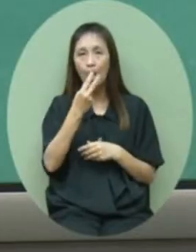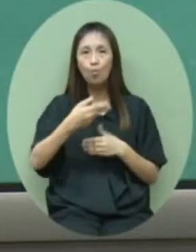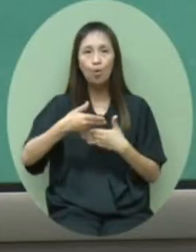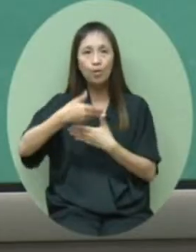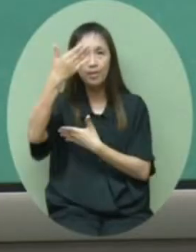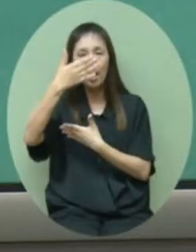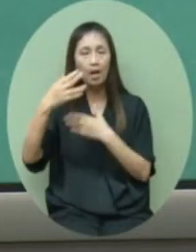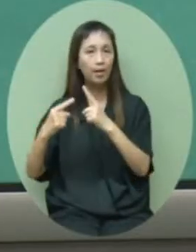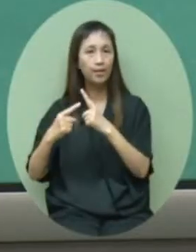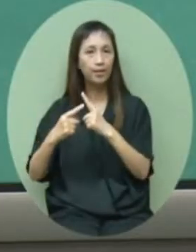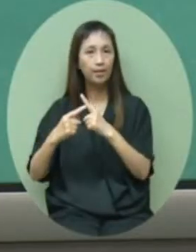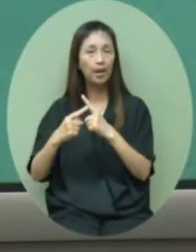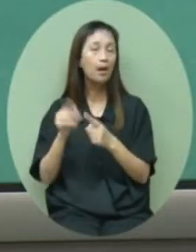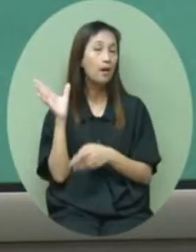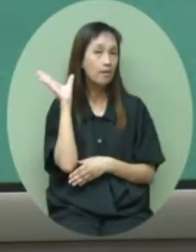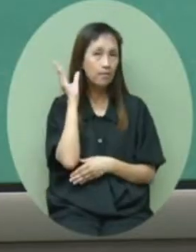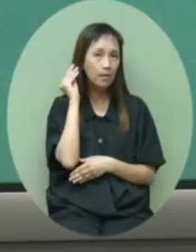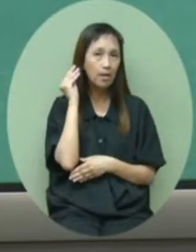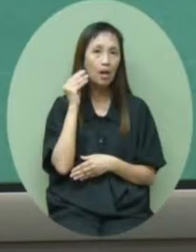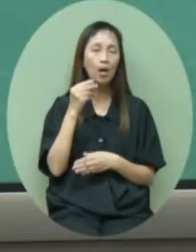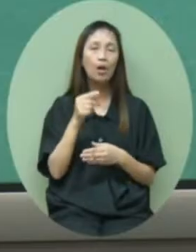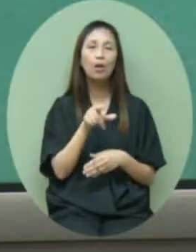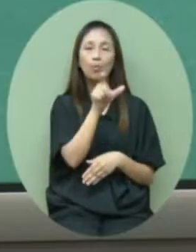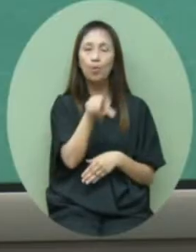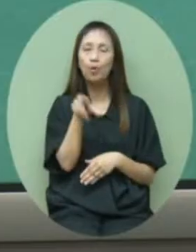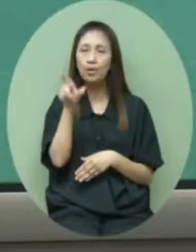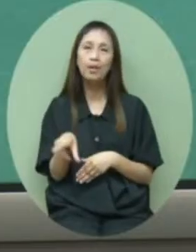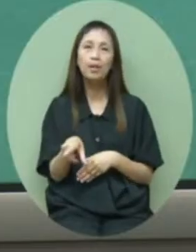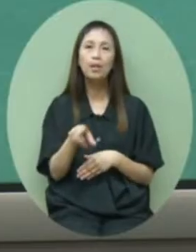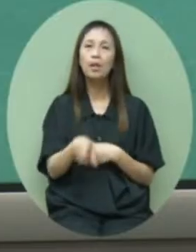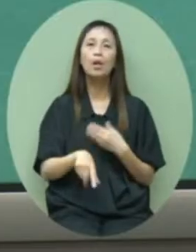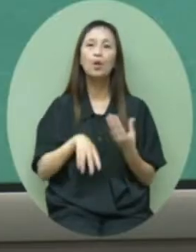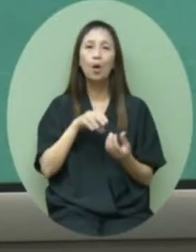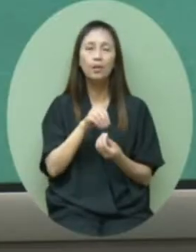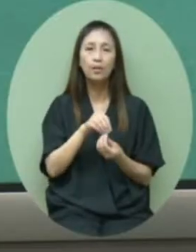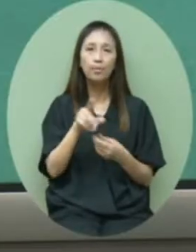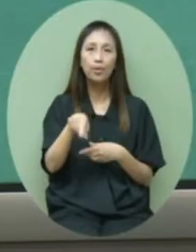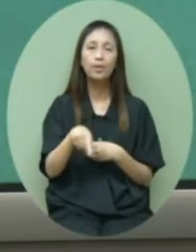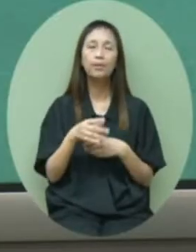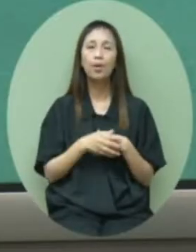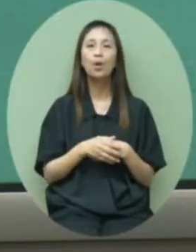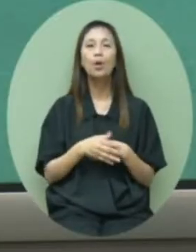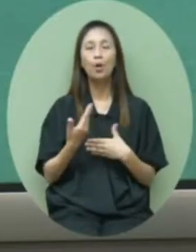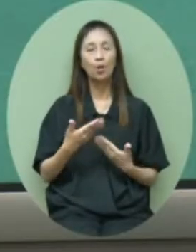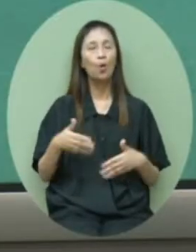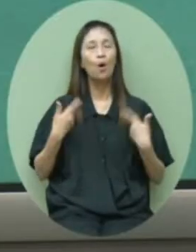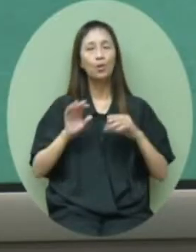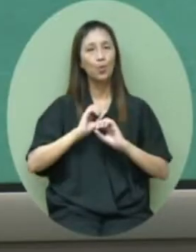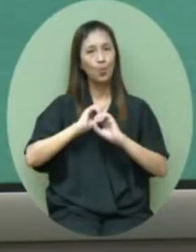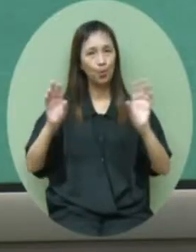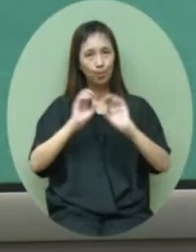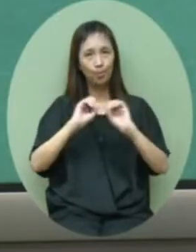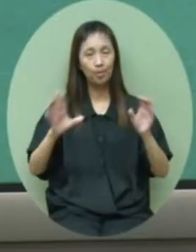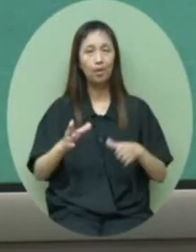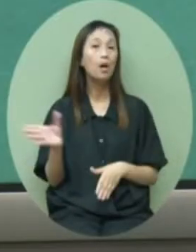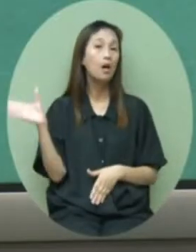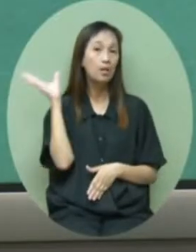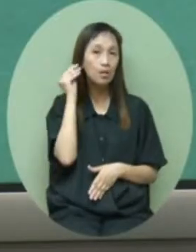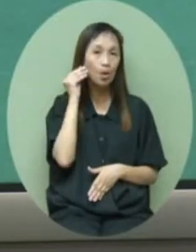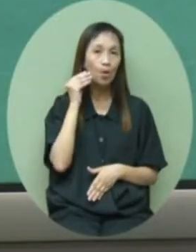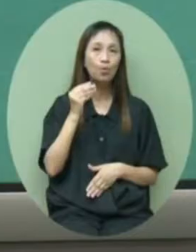hear that they have been receiving positive feedback, that those who previously had complained